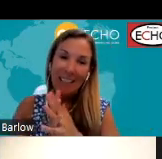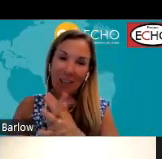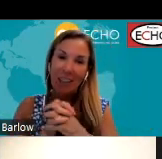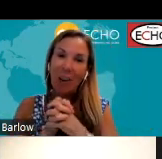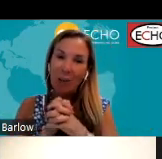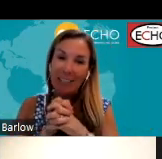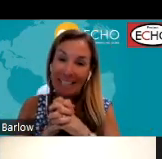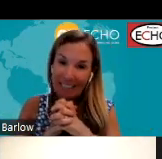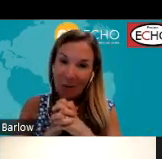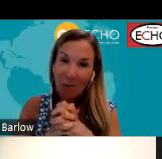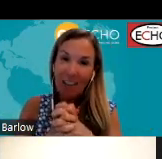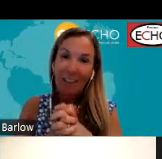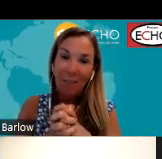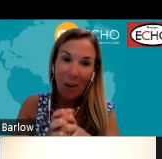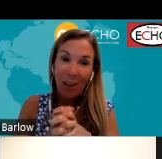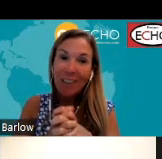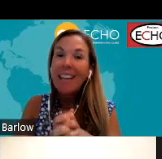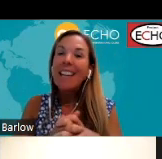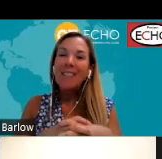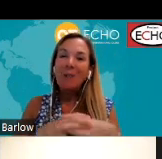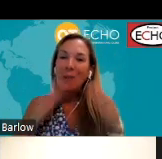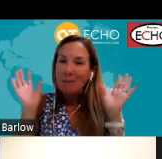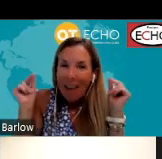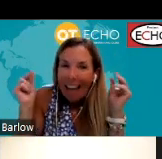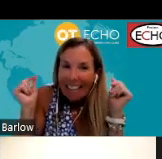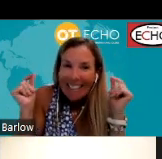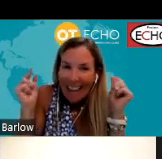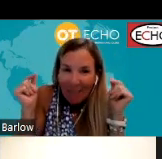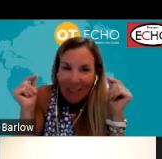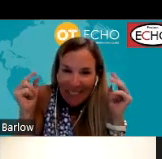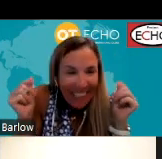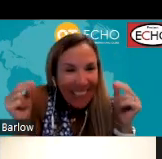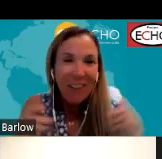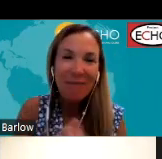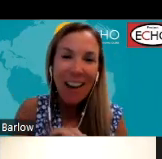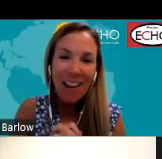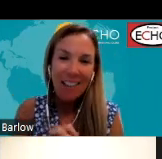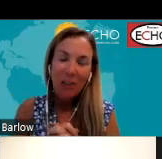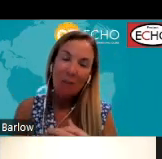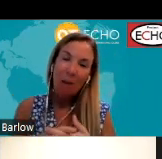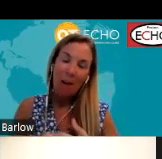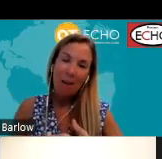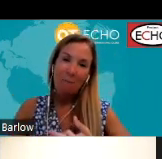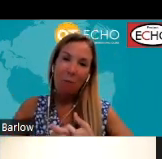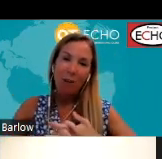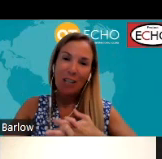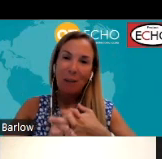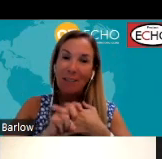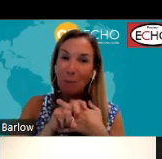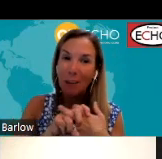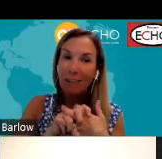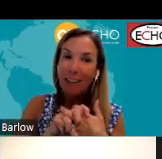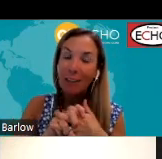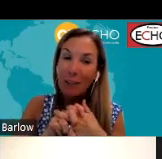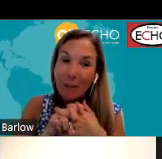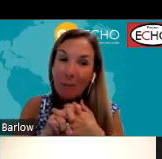is entering OT school in the fall. So we met, snaps for Shannon. We met on a trip where she went